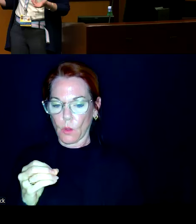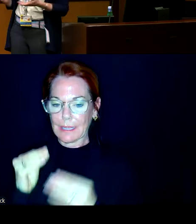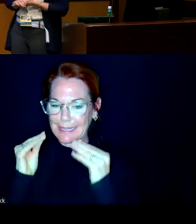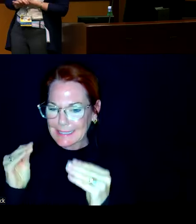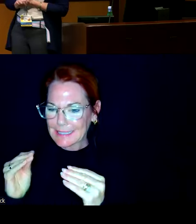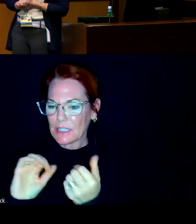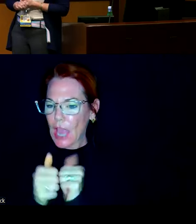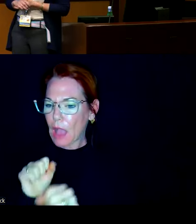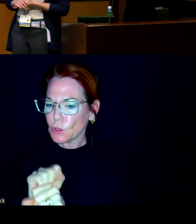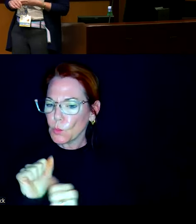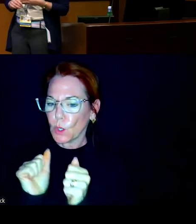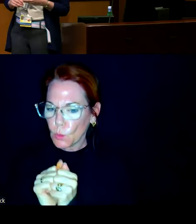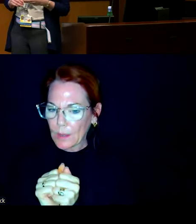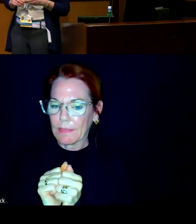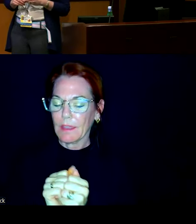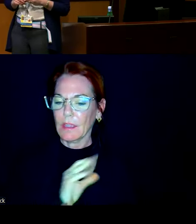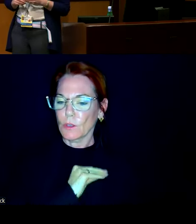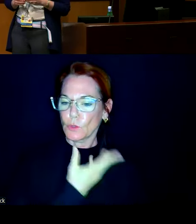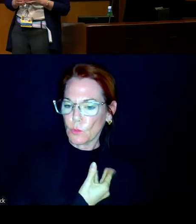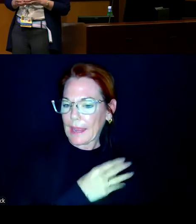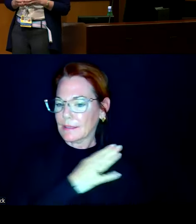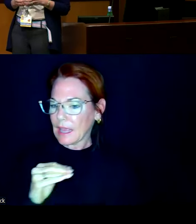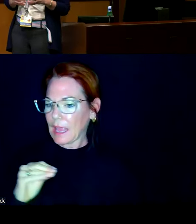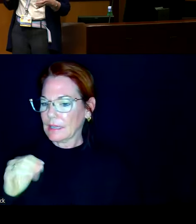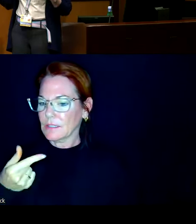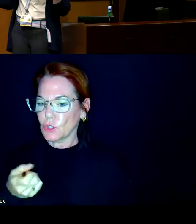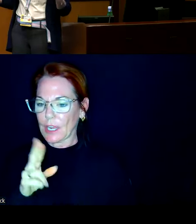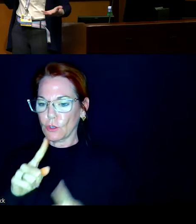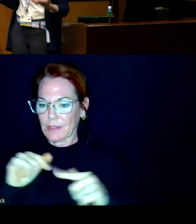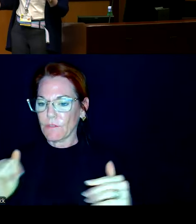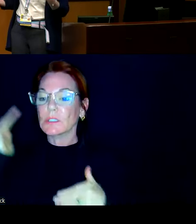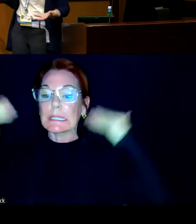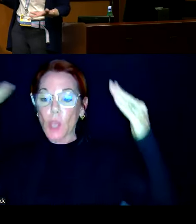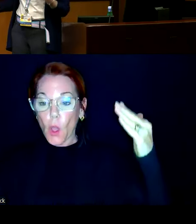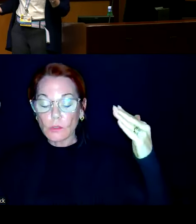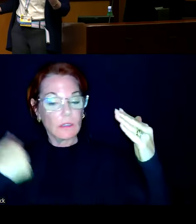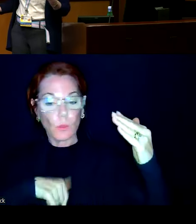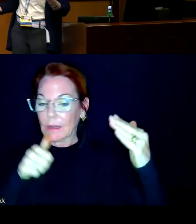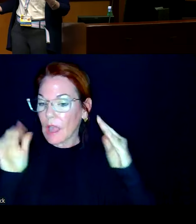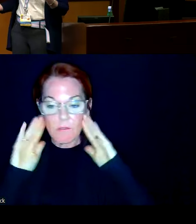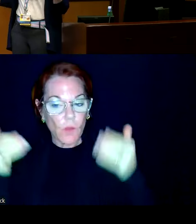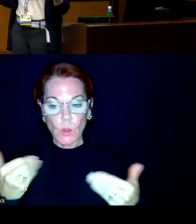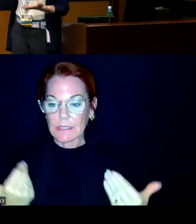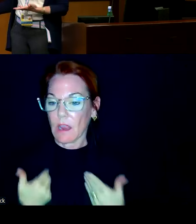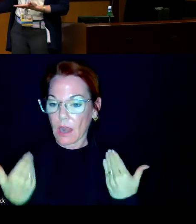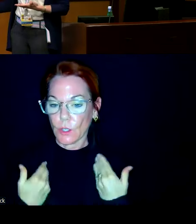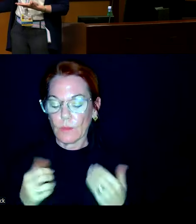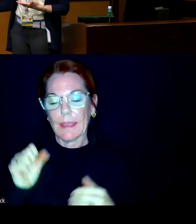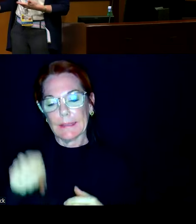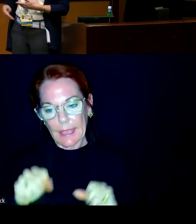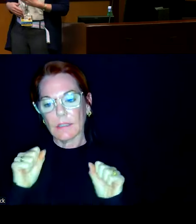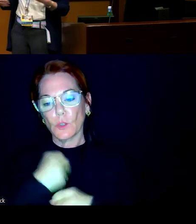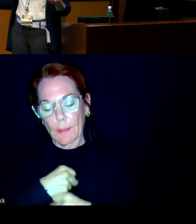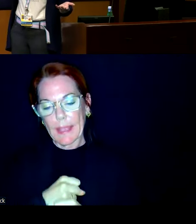trans and gender diverse adults. We're not even focused on youth. And so there's lots of arguments you can make either way. At the end of the